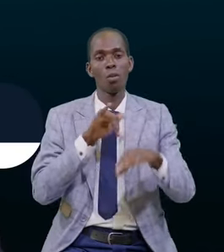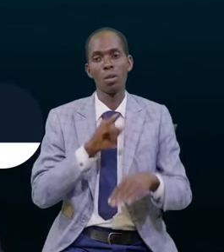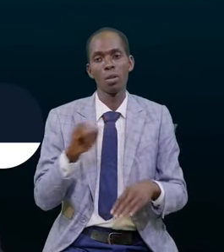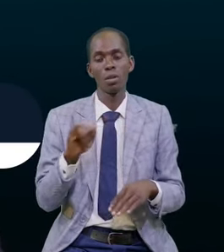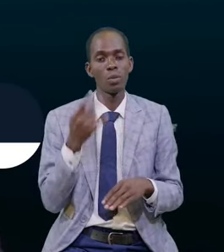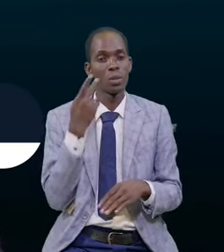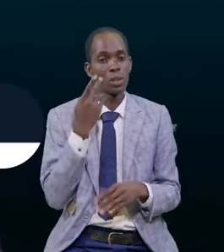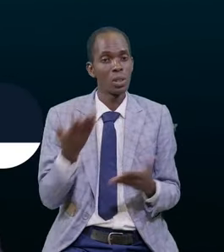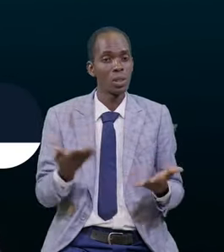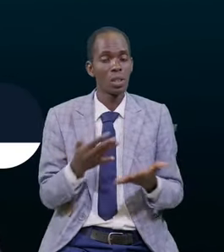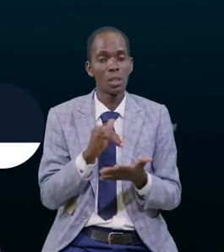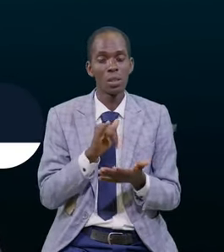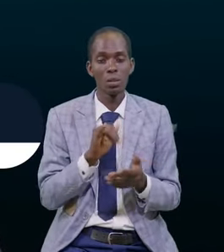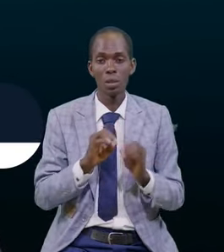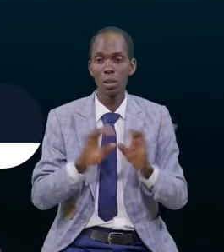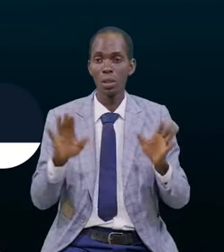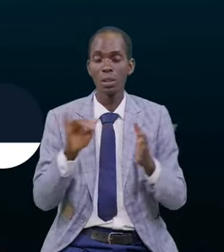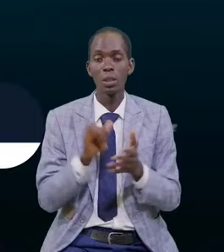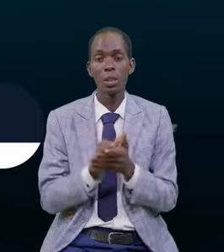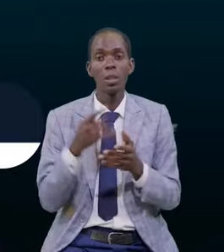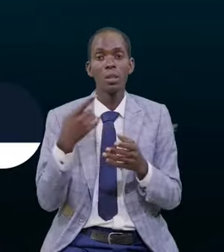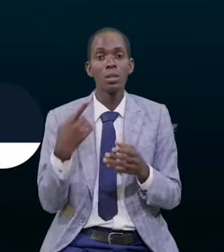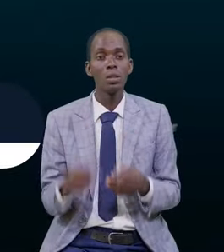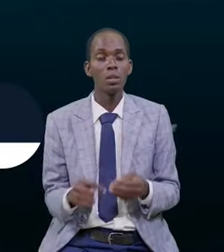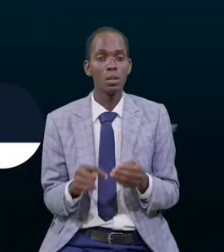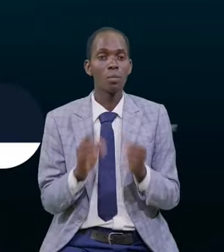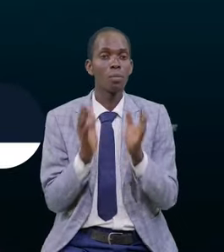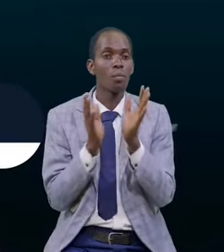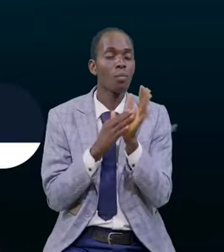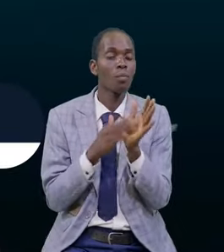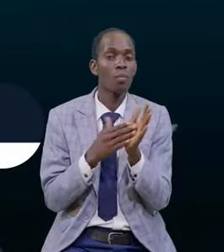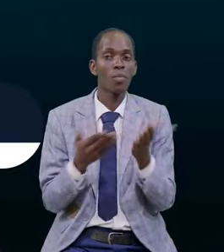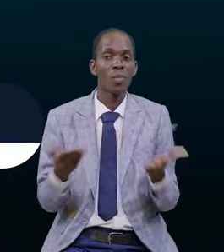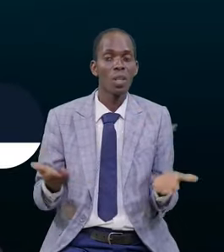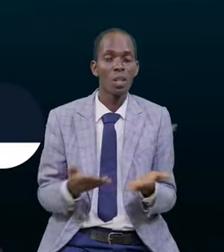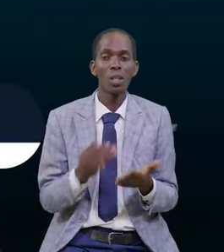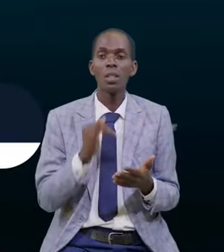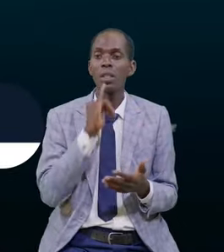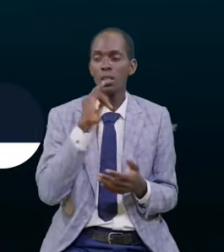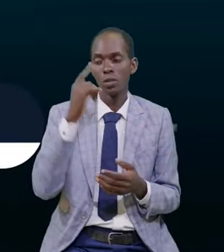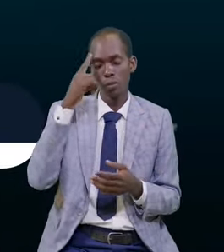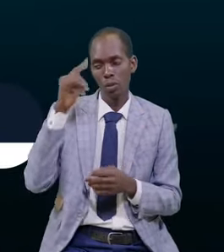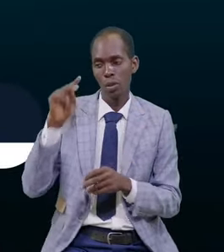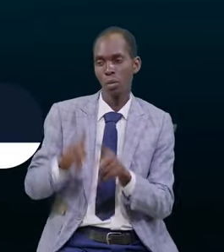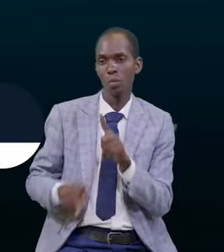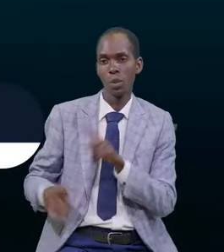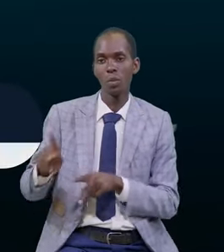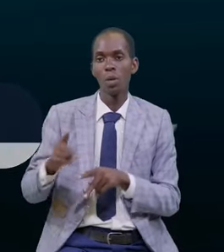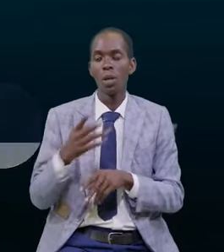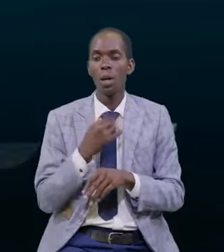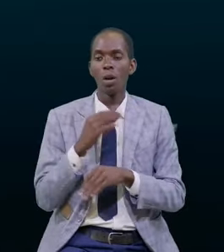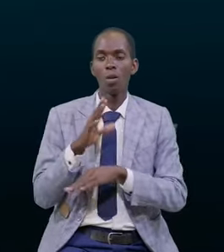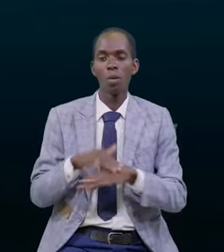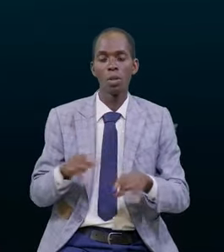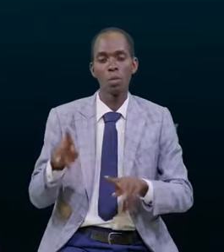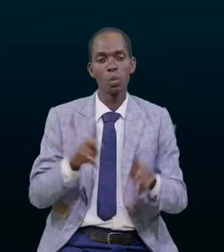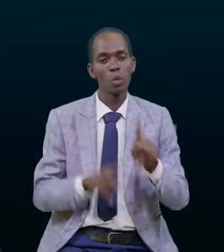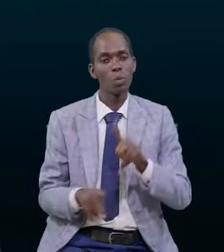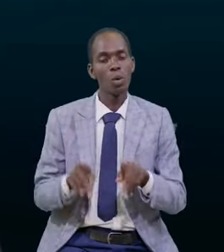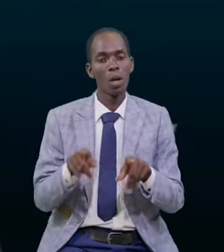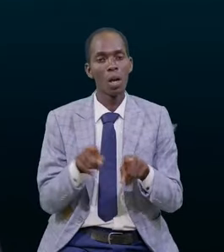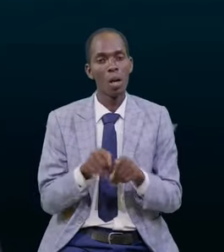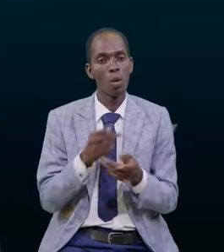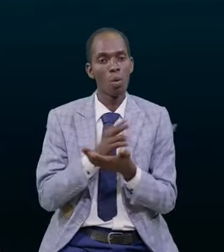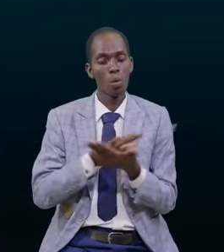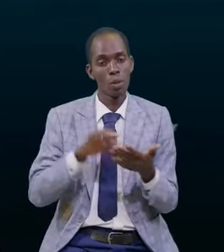in this verse is addressed to the Brethren and in qualifying them as holy Brethren is simply telling us